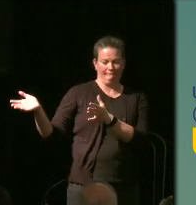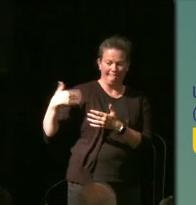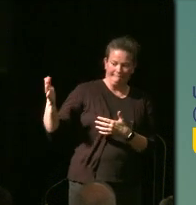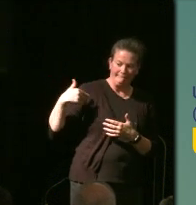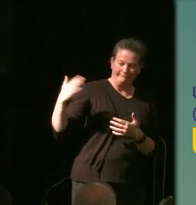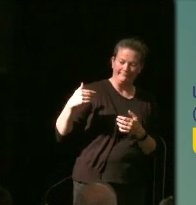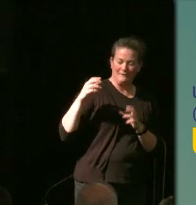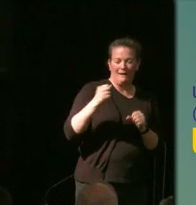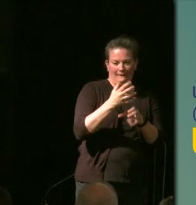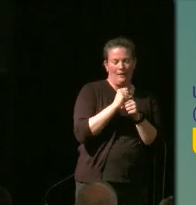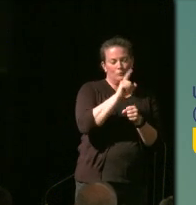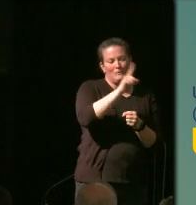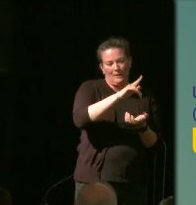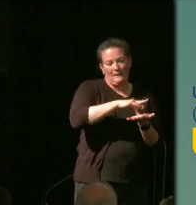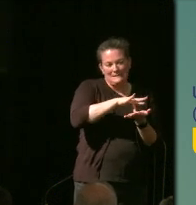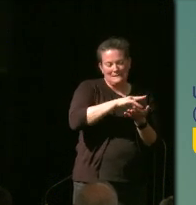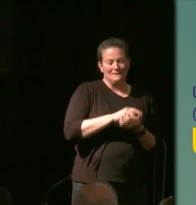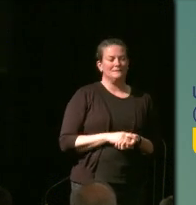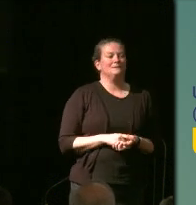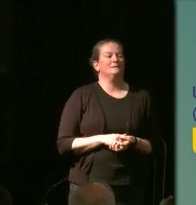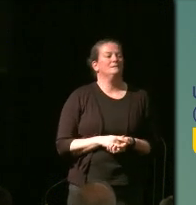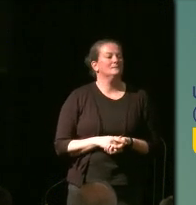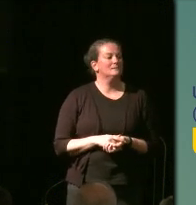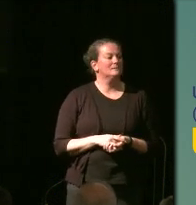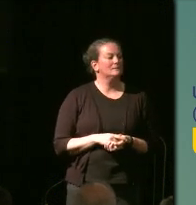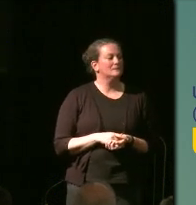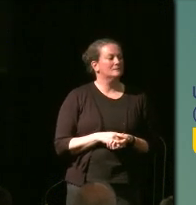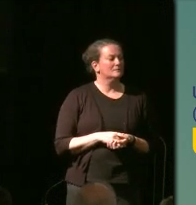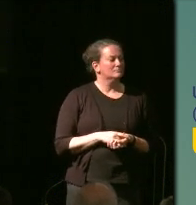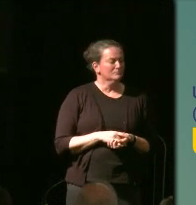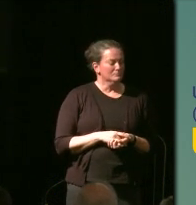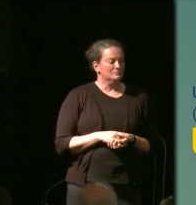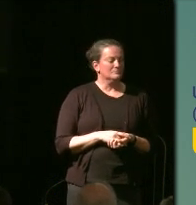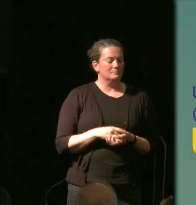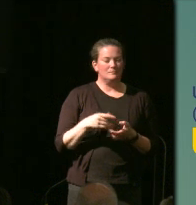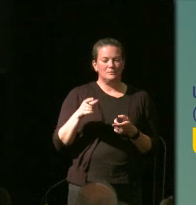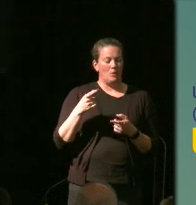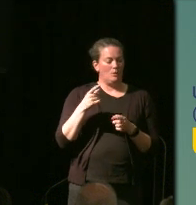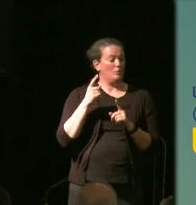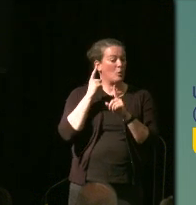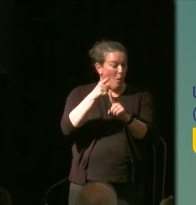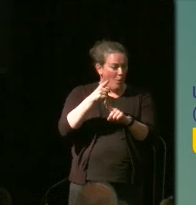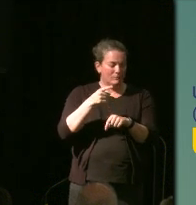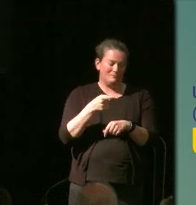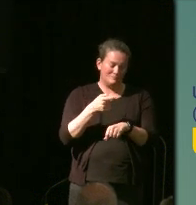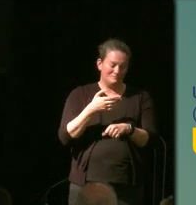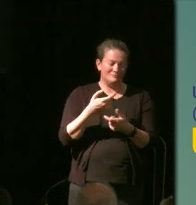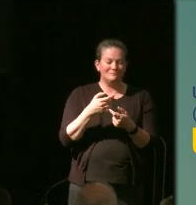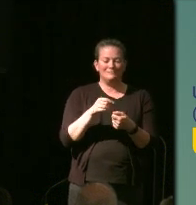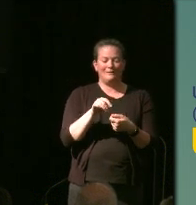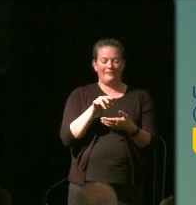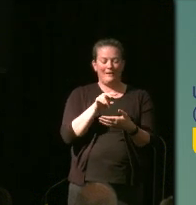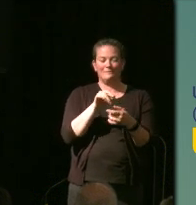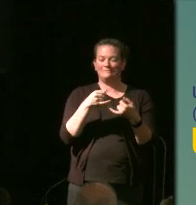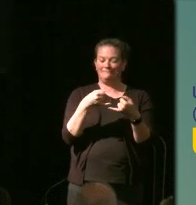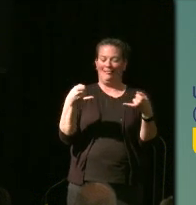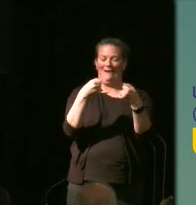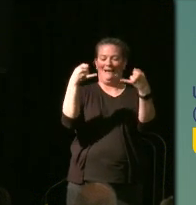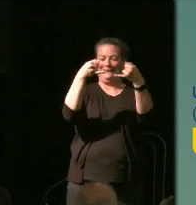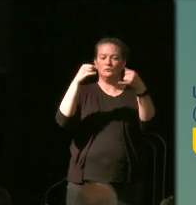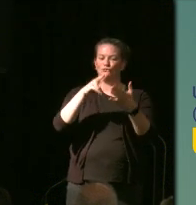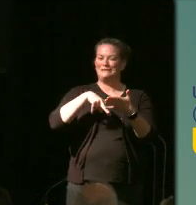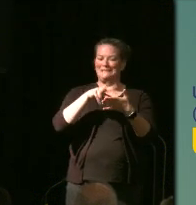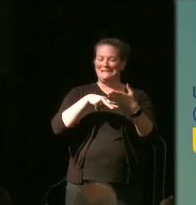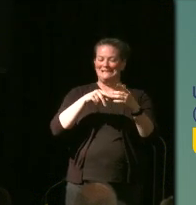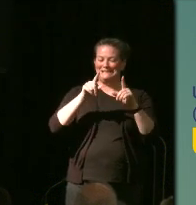that 15-letter response rate. So while a lot of folks, and I think for good reasons, are trying to show that they're slowing the disease over multiple years, and